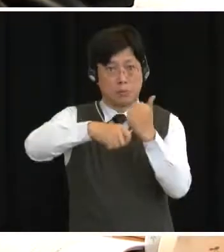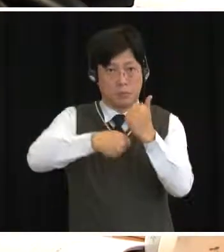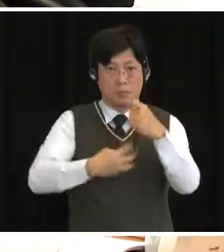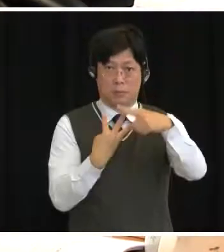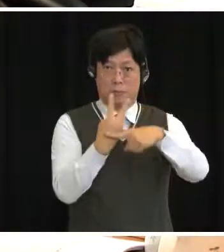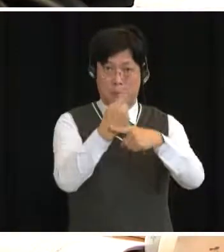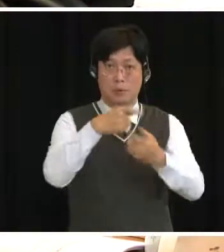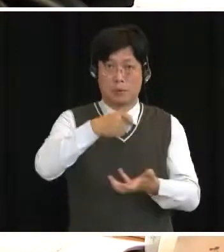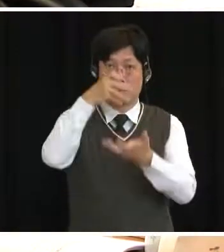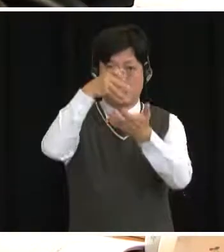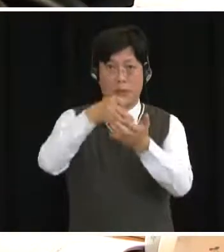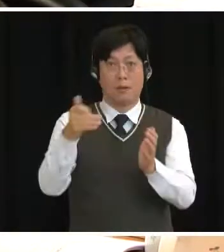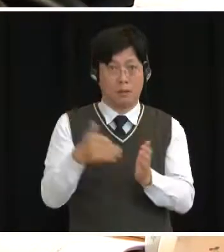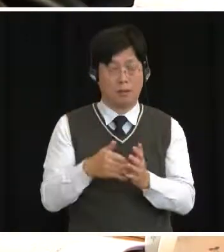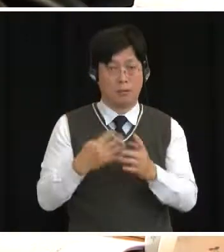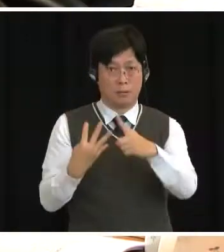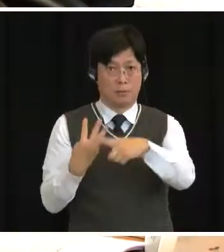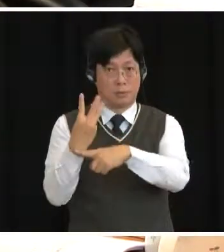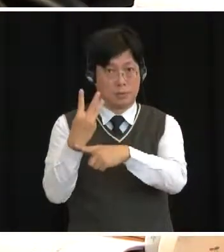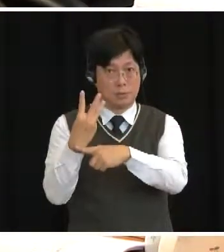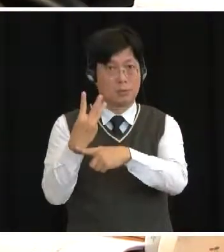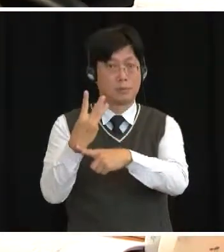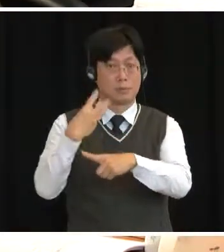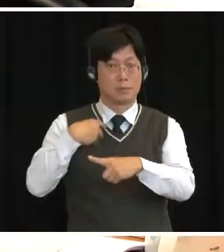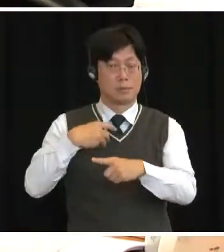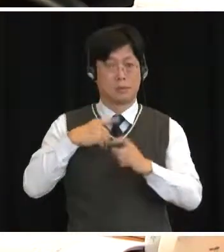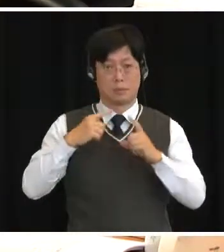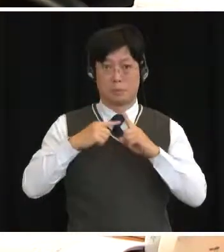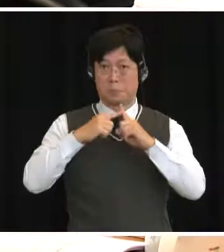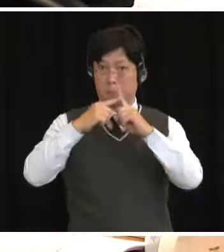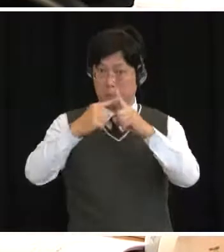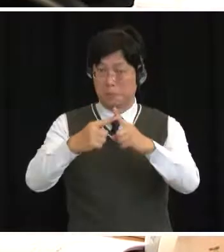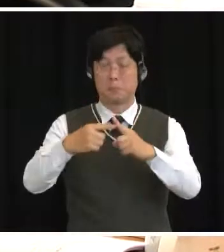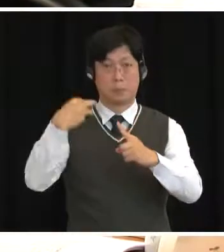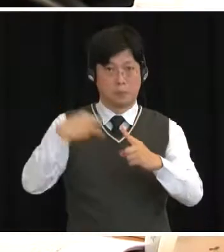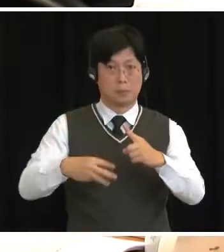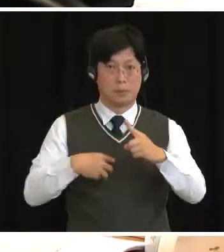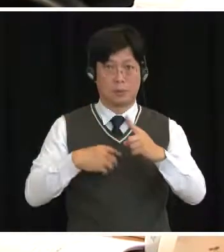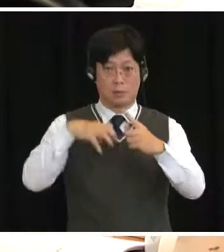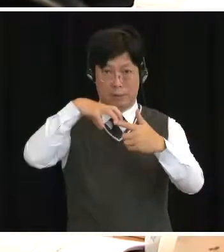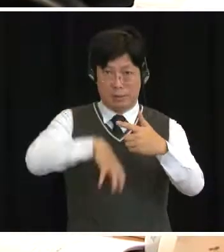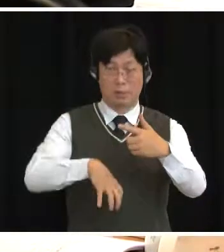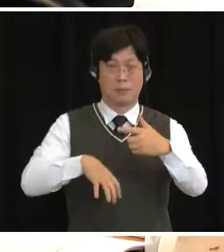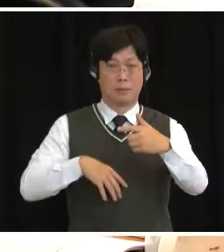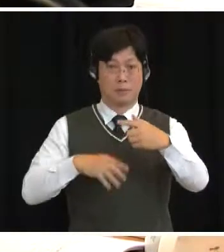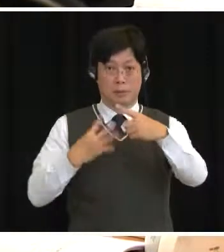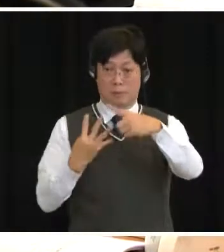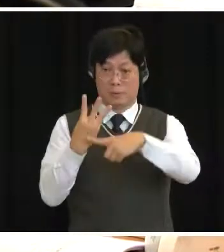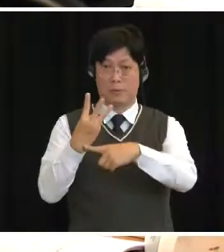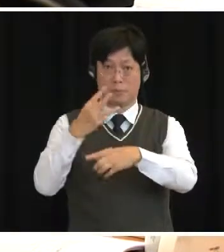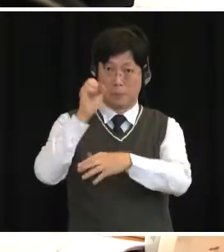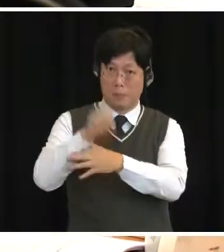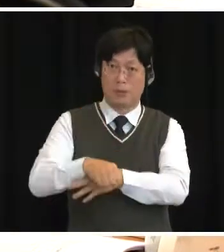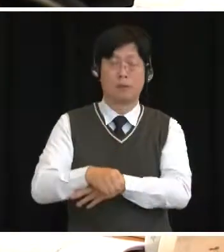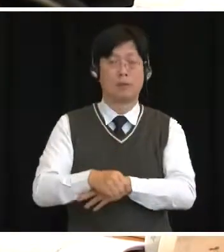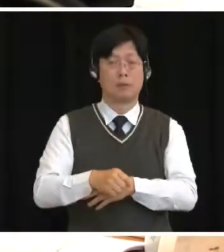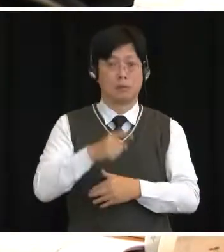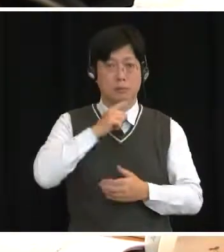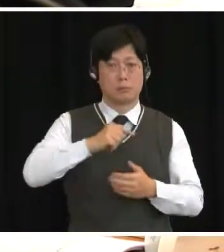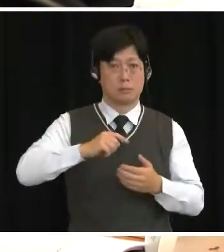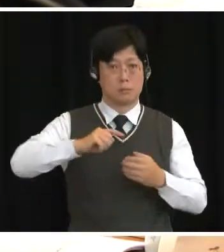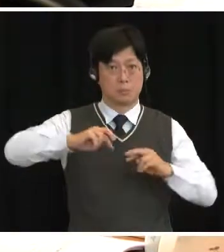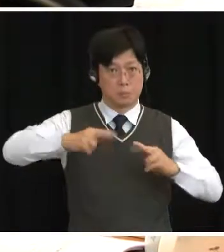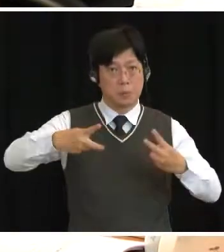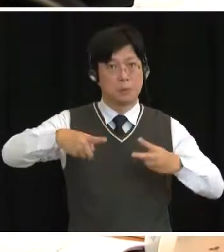But to revise the Constitution, the threshold is really high. 1/4 of the legislative